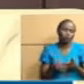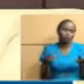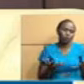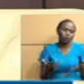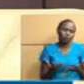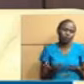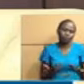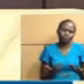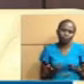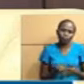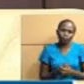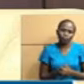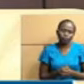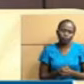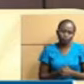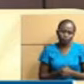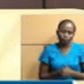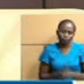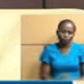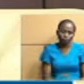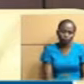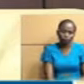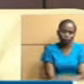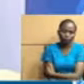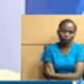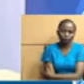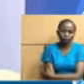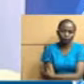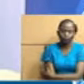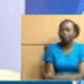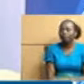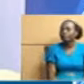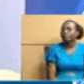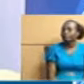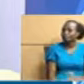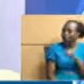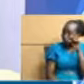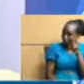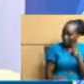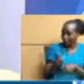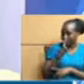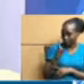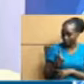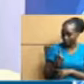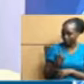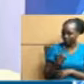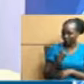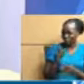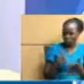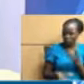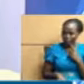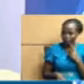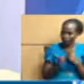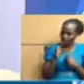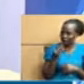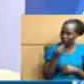Where are we locked to deal with this question of social protection? So I think the question could be simply, if the food is